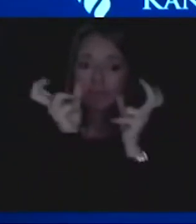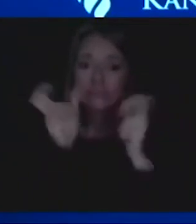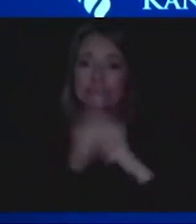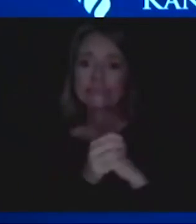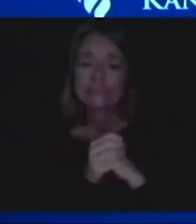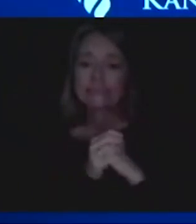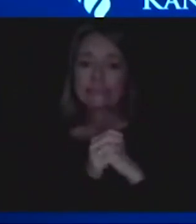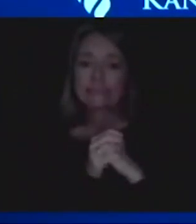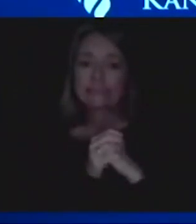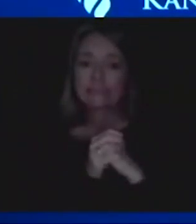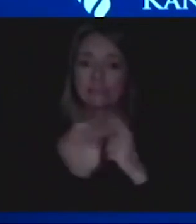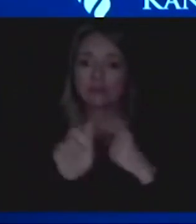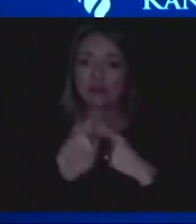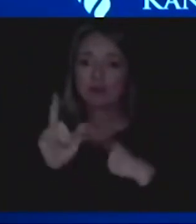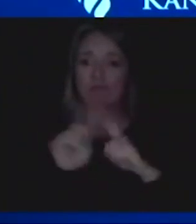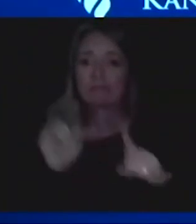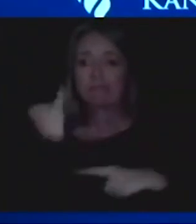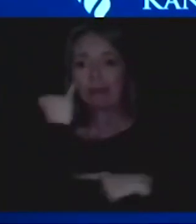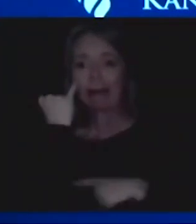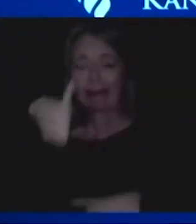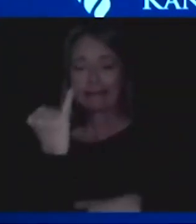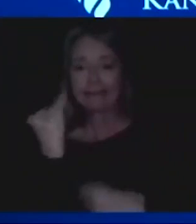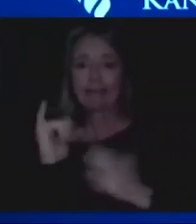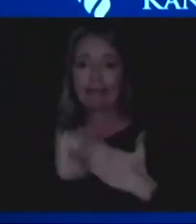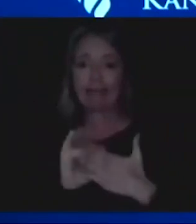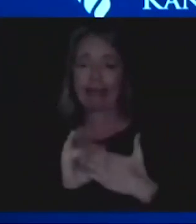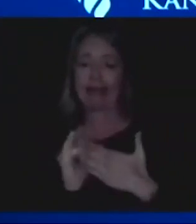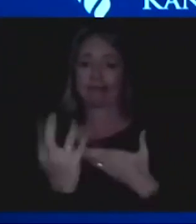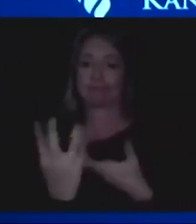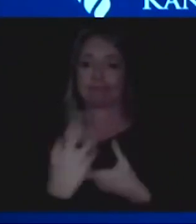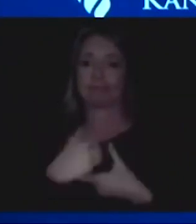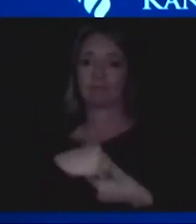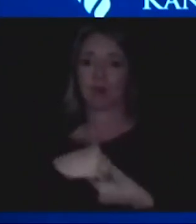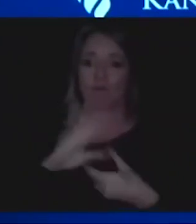to ideas that may play more to your personal belief system